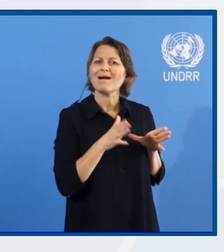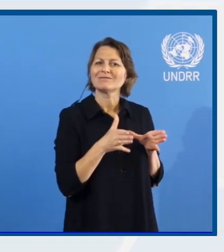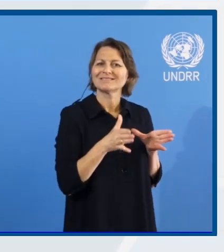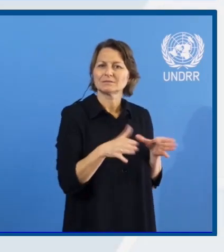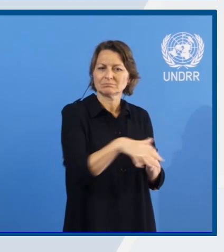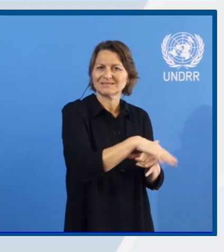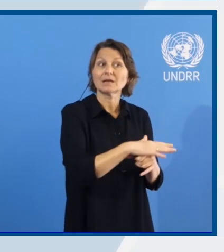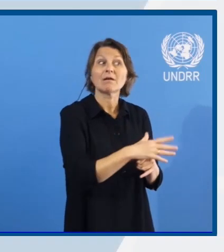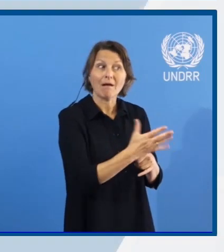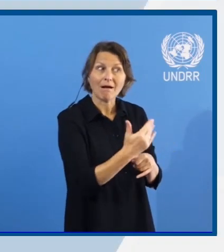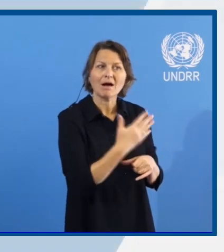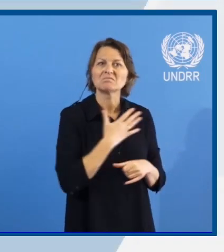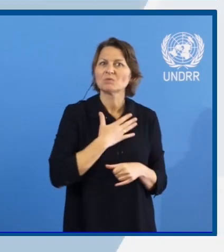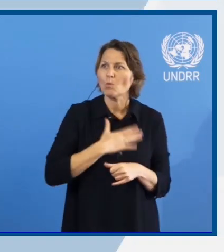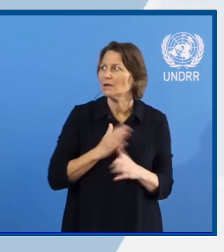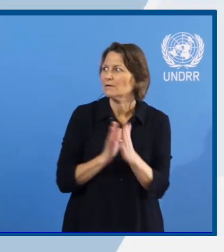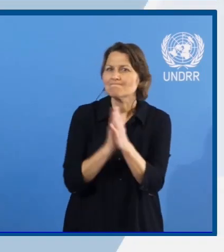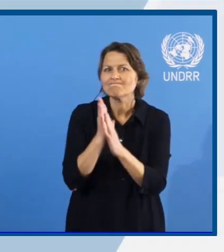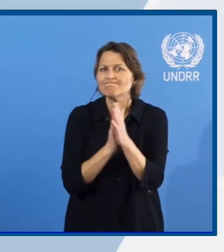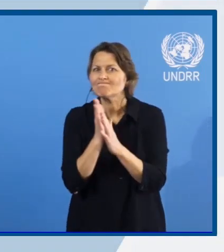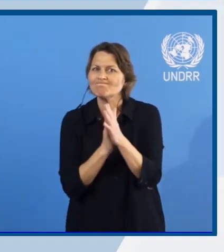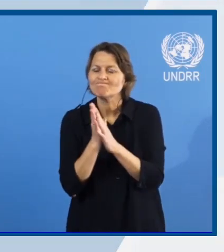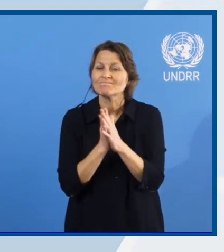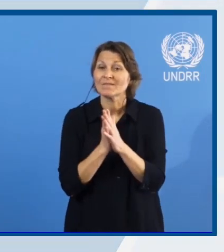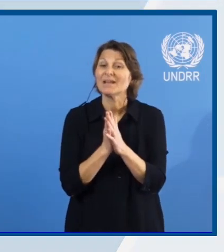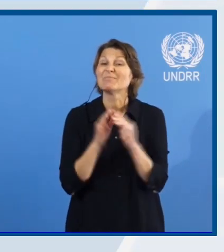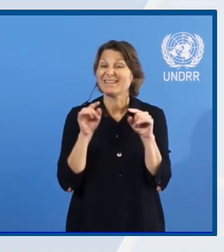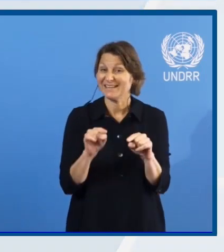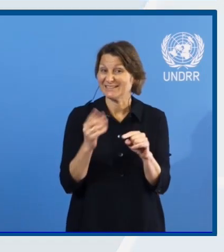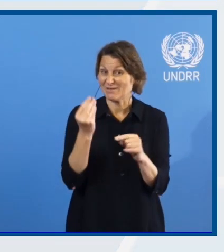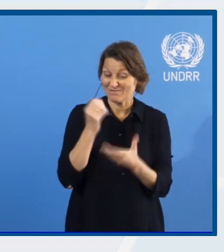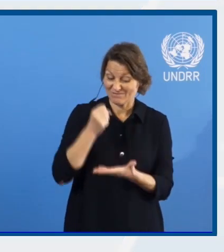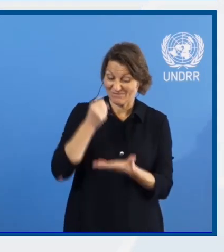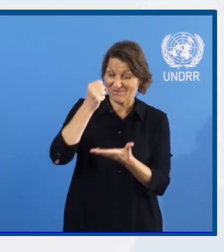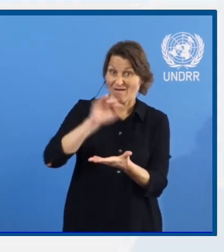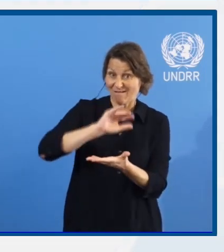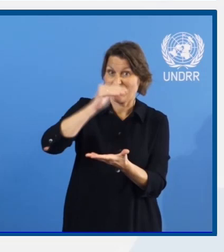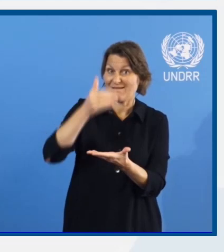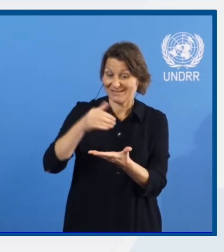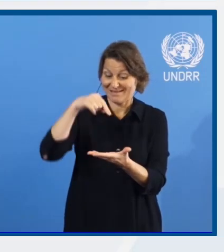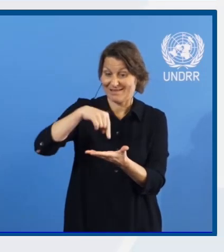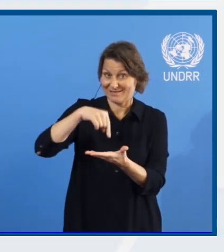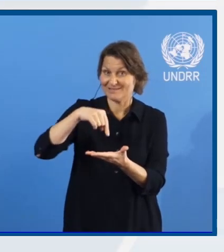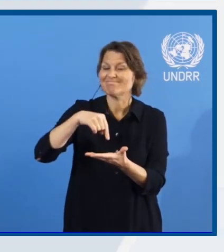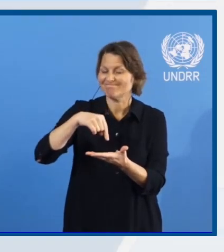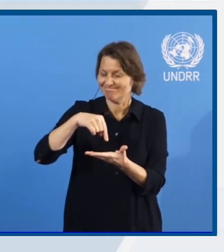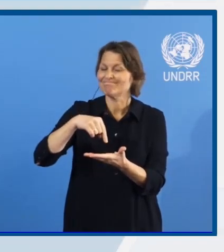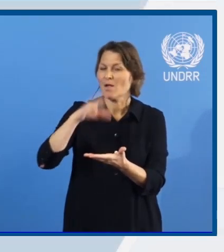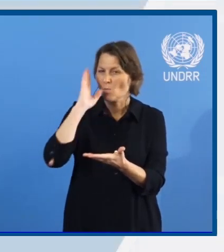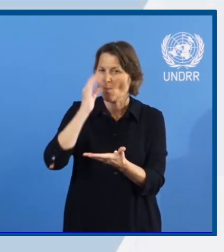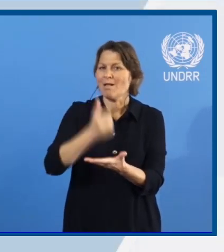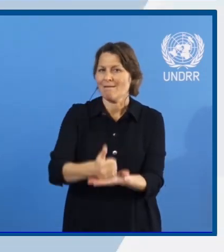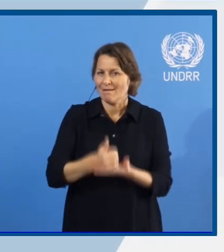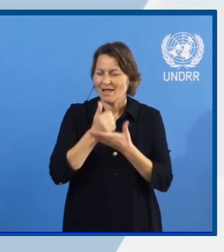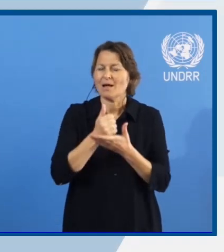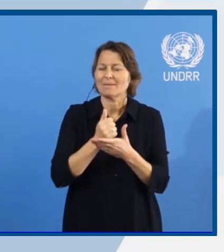grant funds that we will need to take care of the inclusivity agenda.